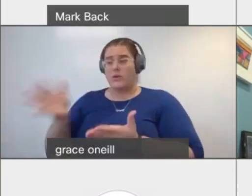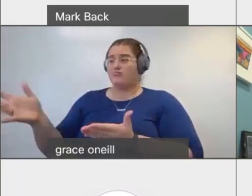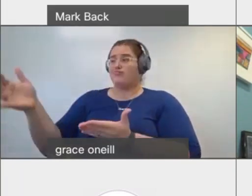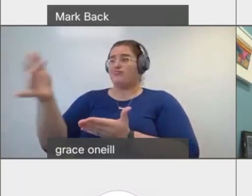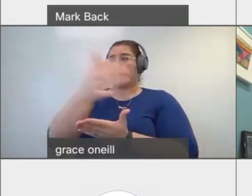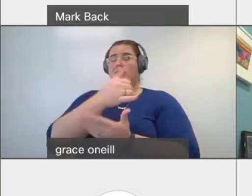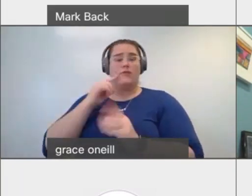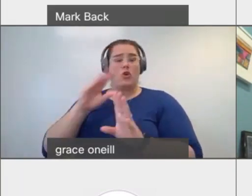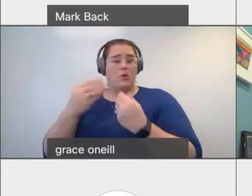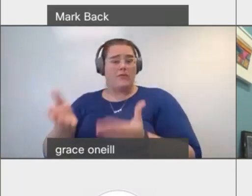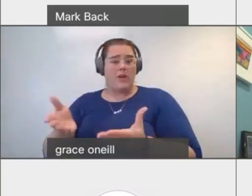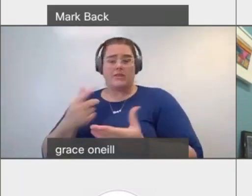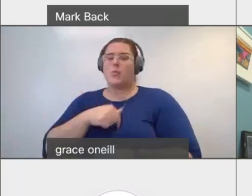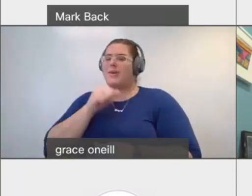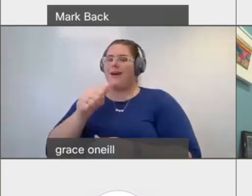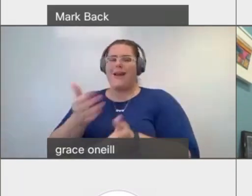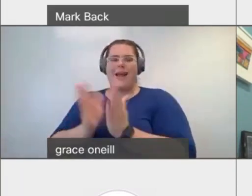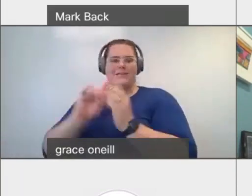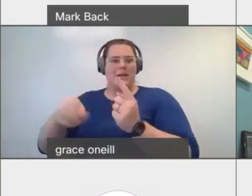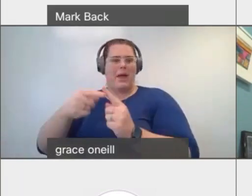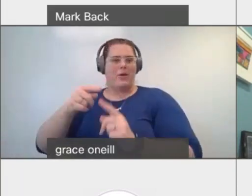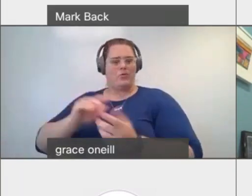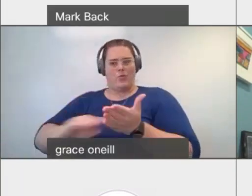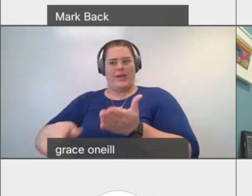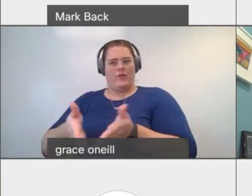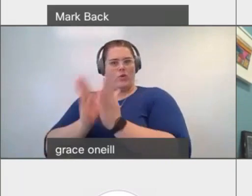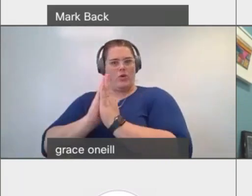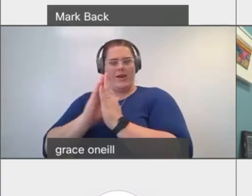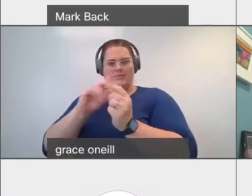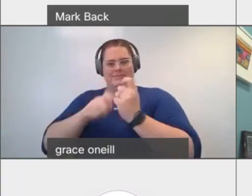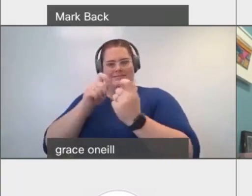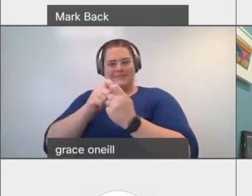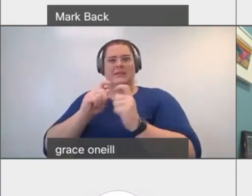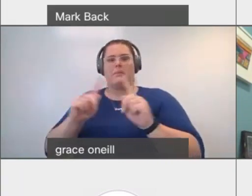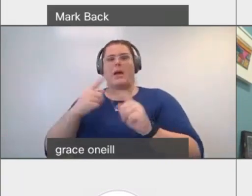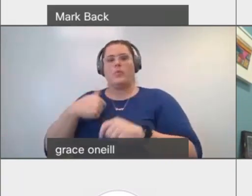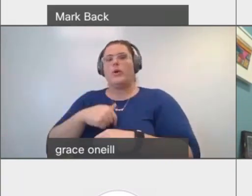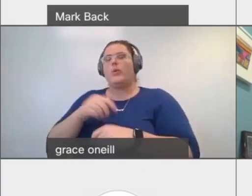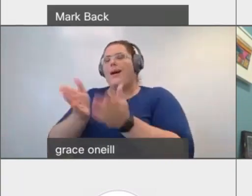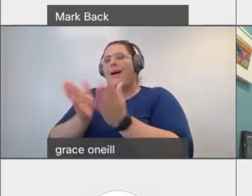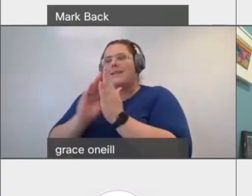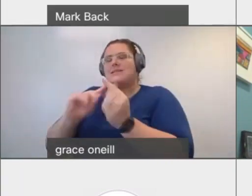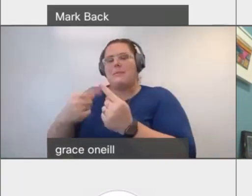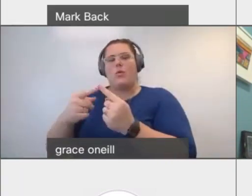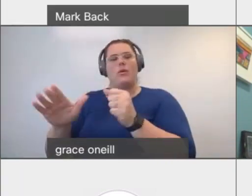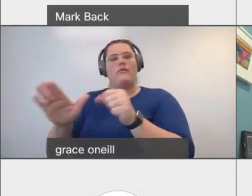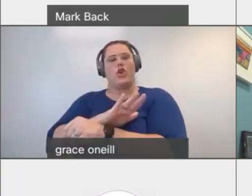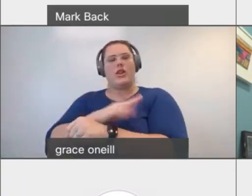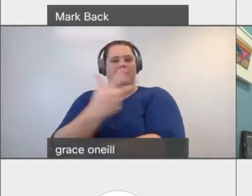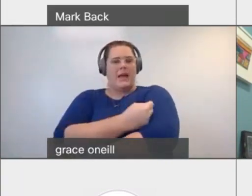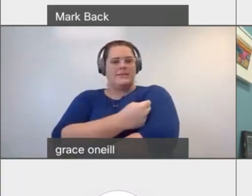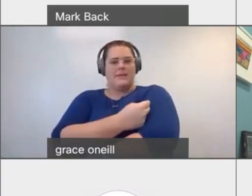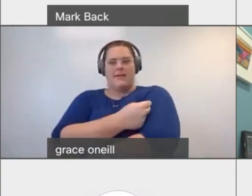We're just getting percentage totally who are fully vaccinated. Um, and